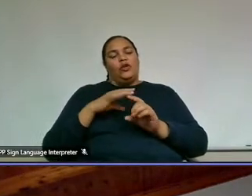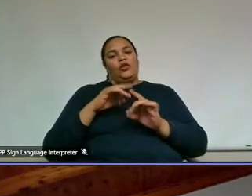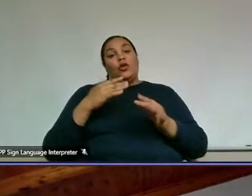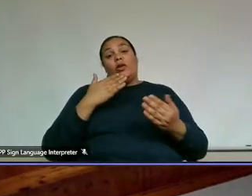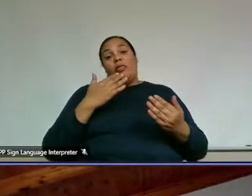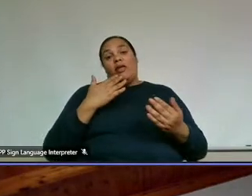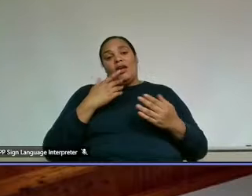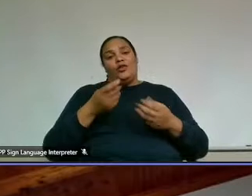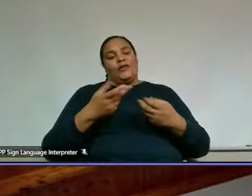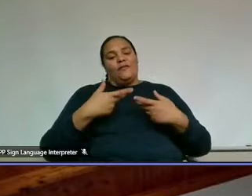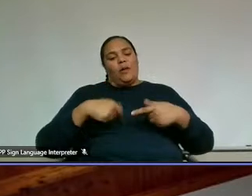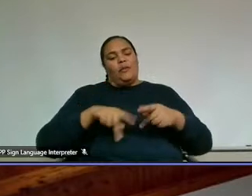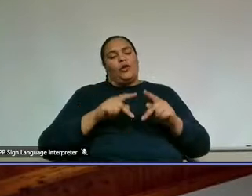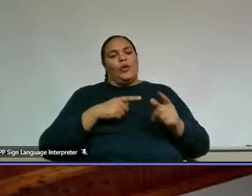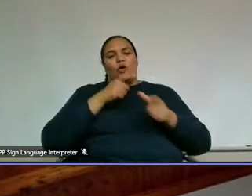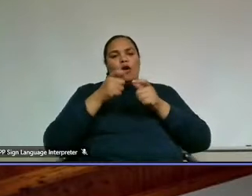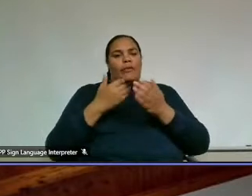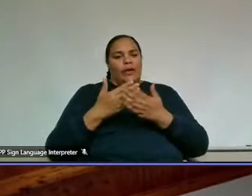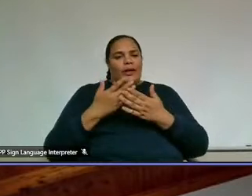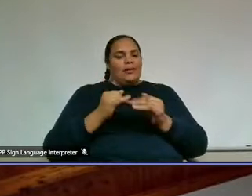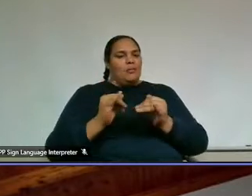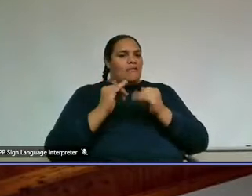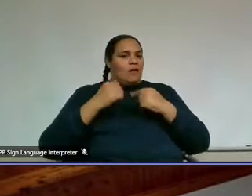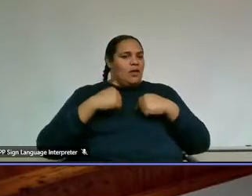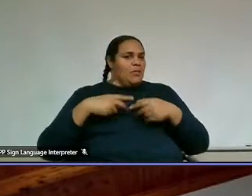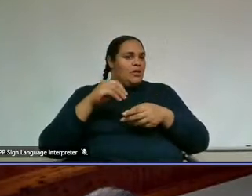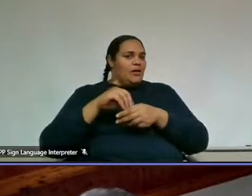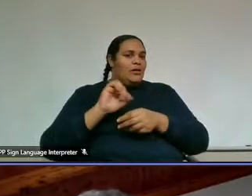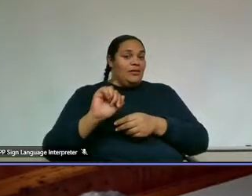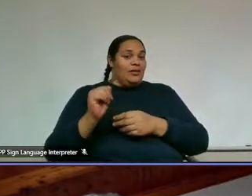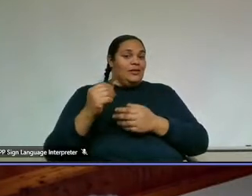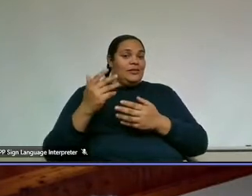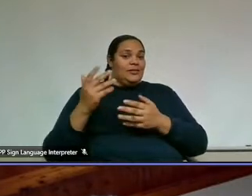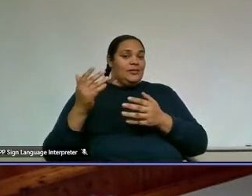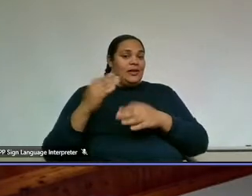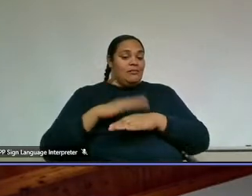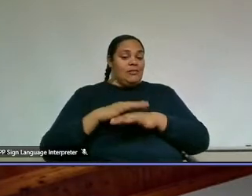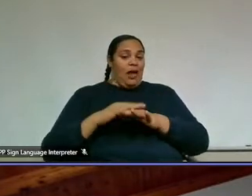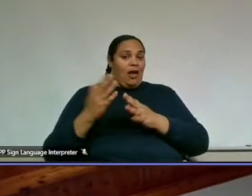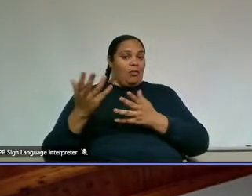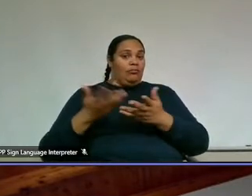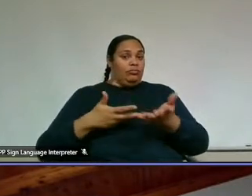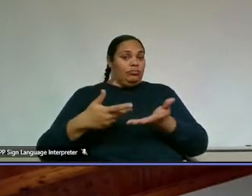very much for the opportunity to comment and also being invited to the session this evening.